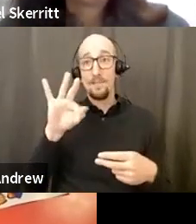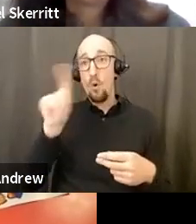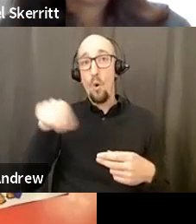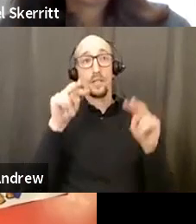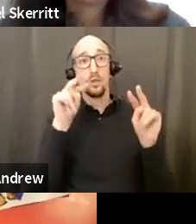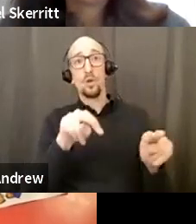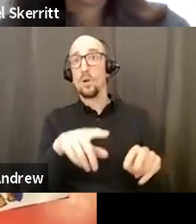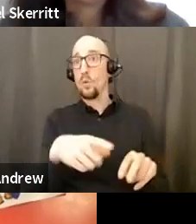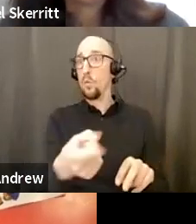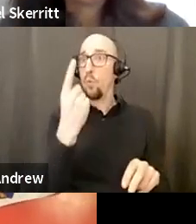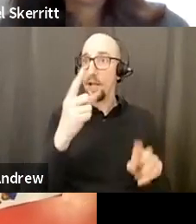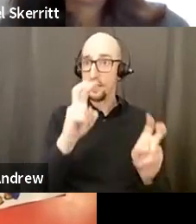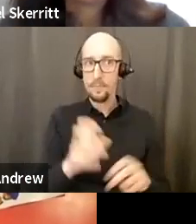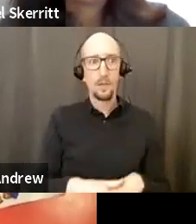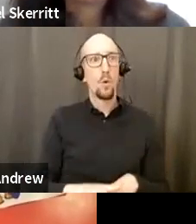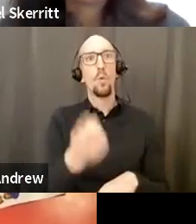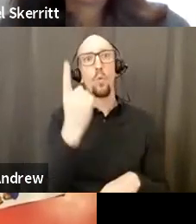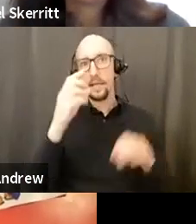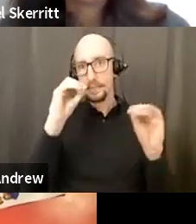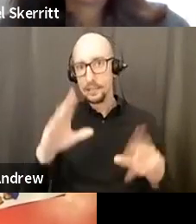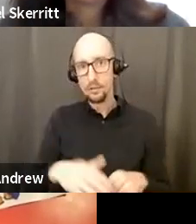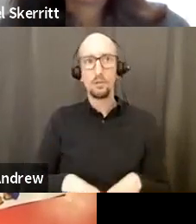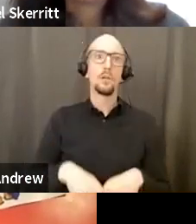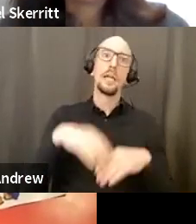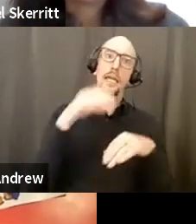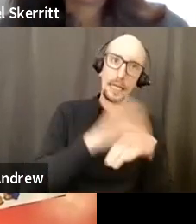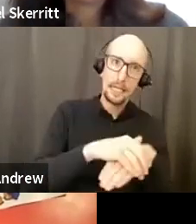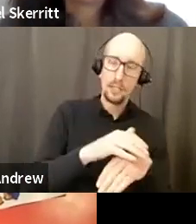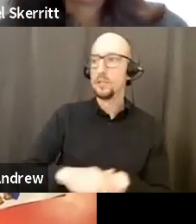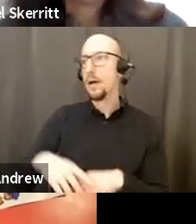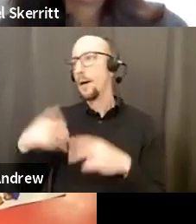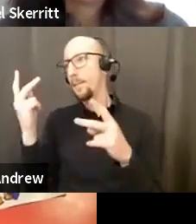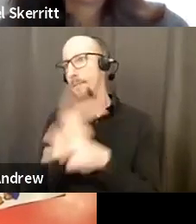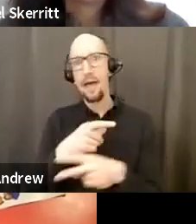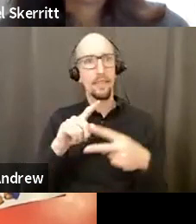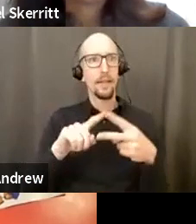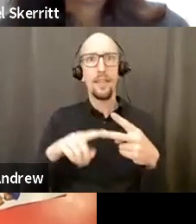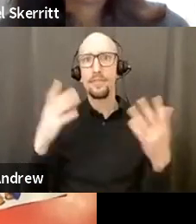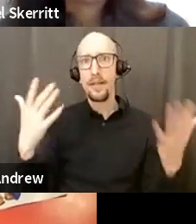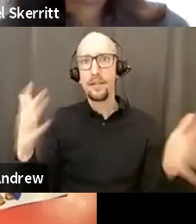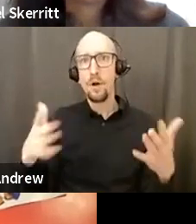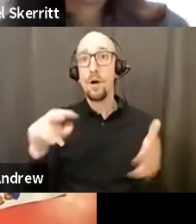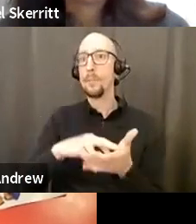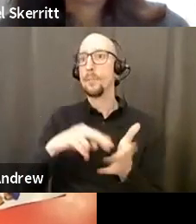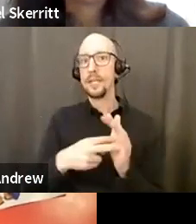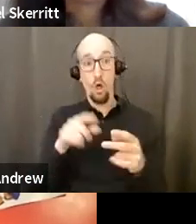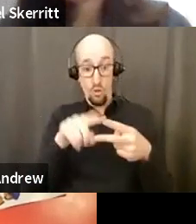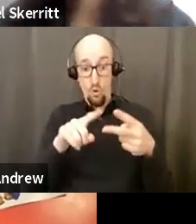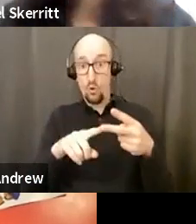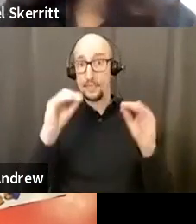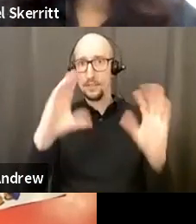and for kids to be able to shine in some different areas. It also means that like, hey, if I'm not the